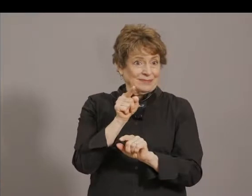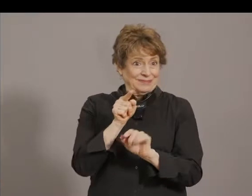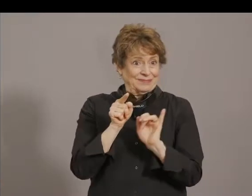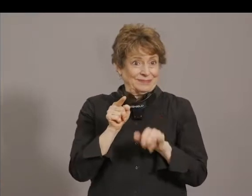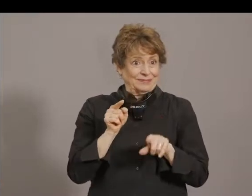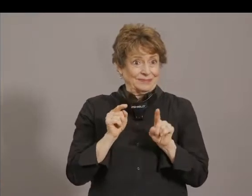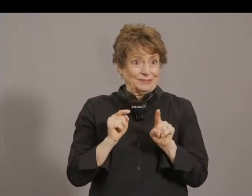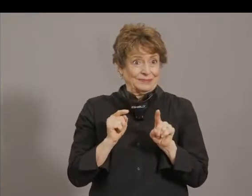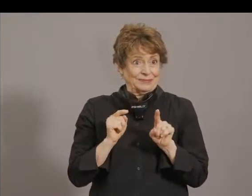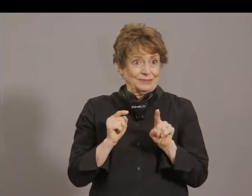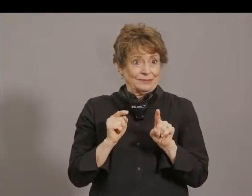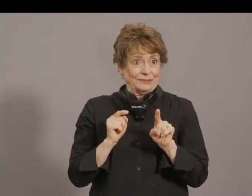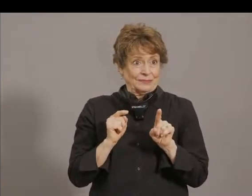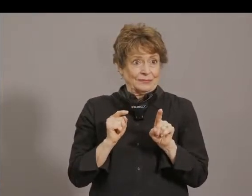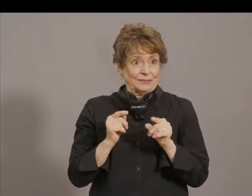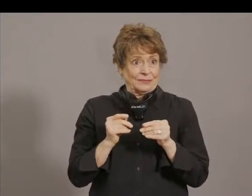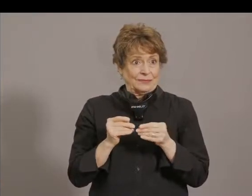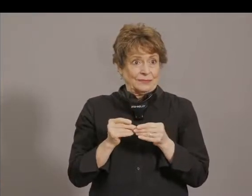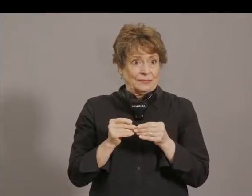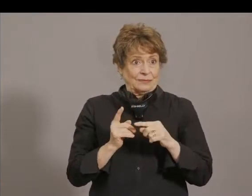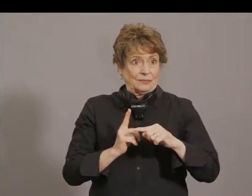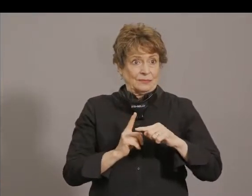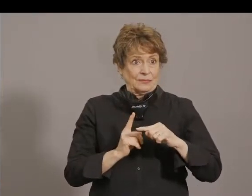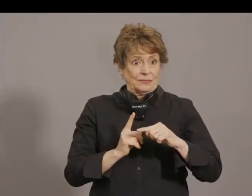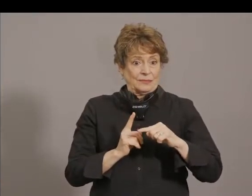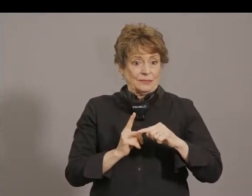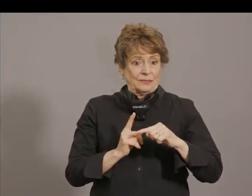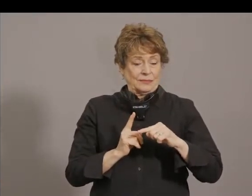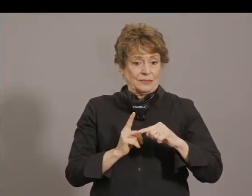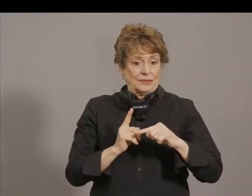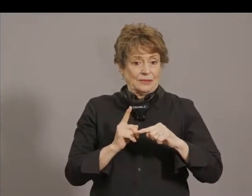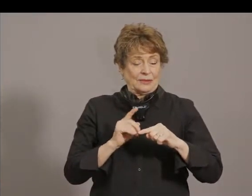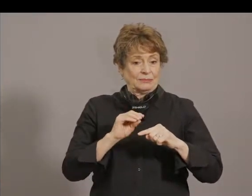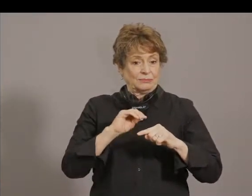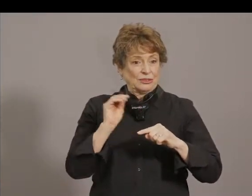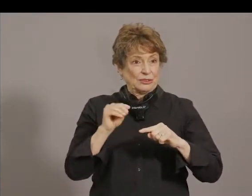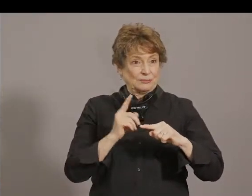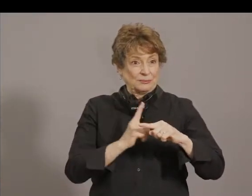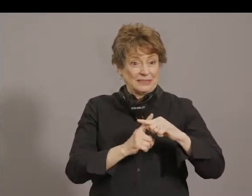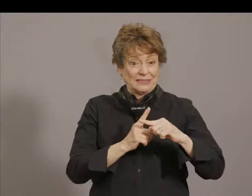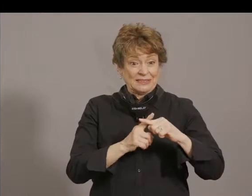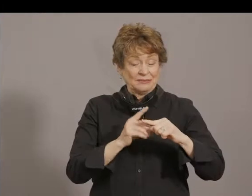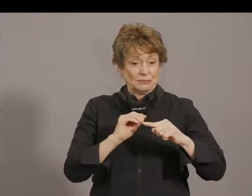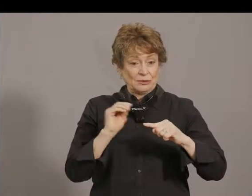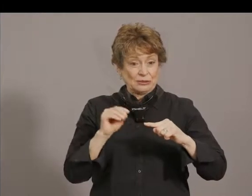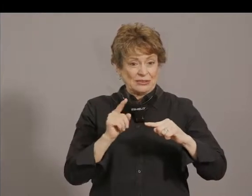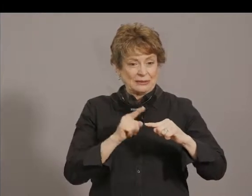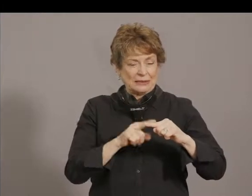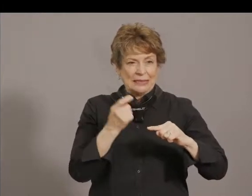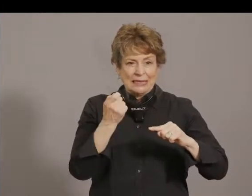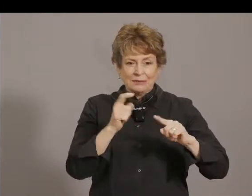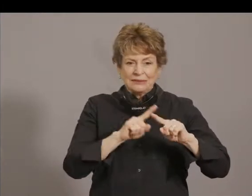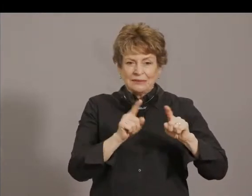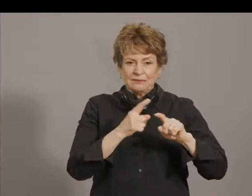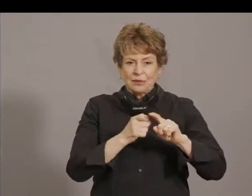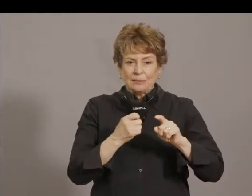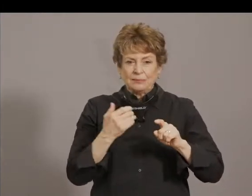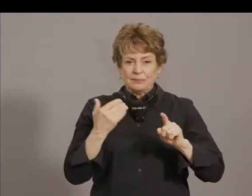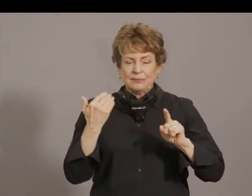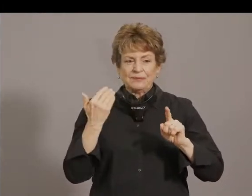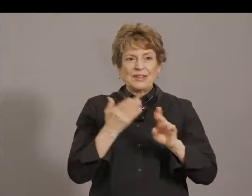This is our percent positivity. This one's a little bit different than what's on the front page of our laboratory